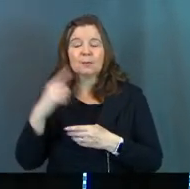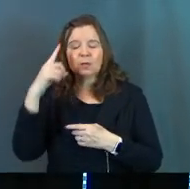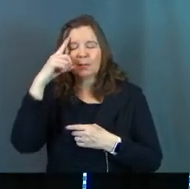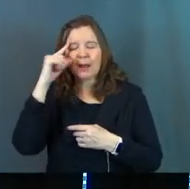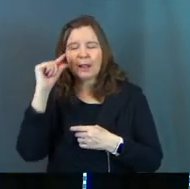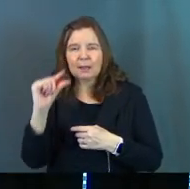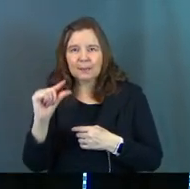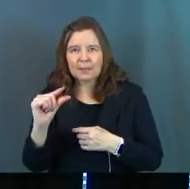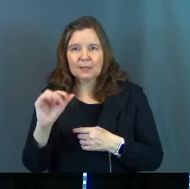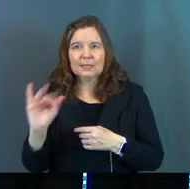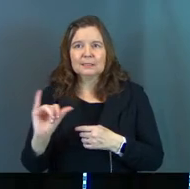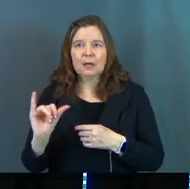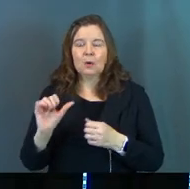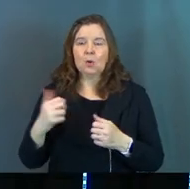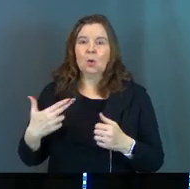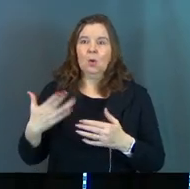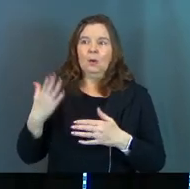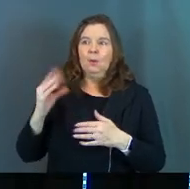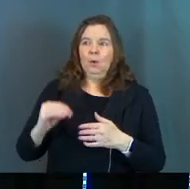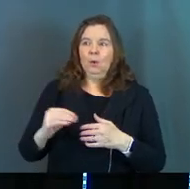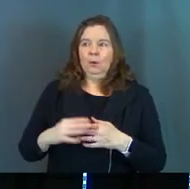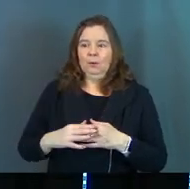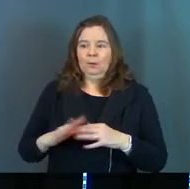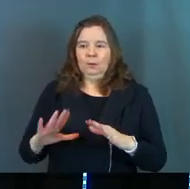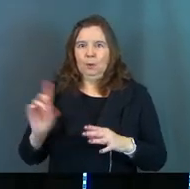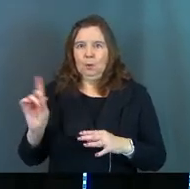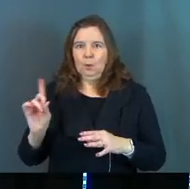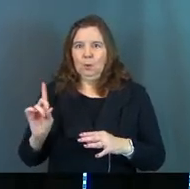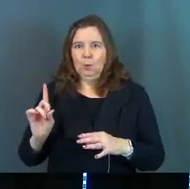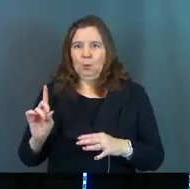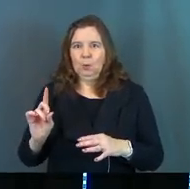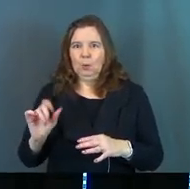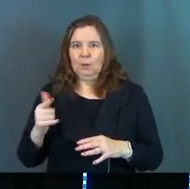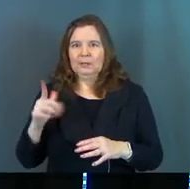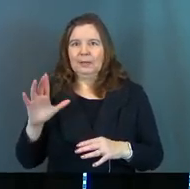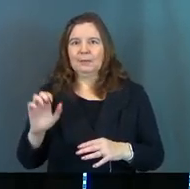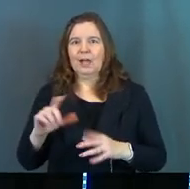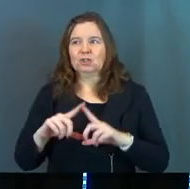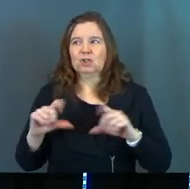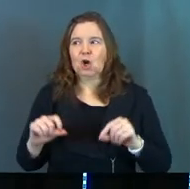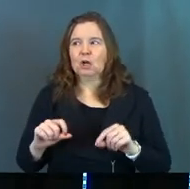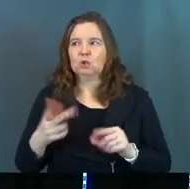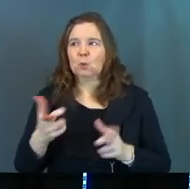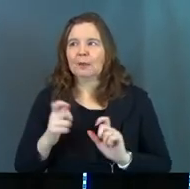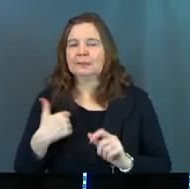your mind just a little bit. It's like, oh boy, where's the pledge cards, Pastor?